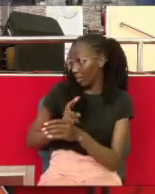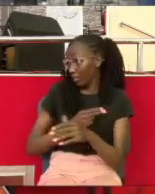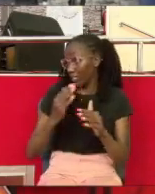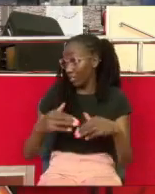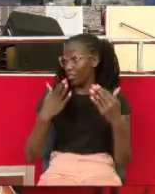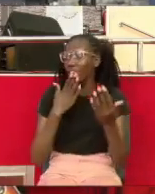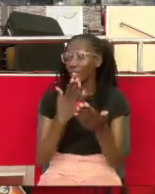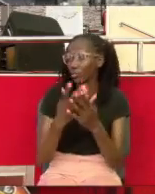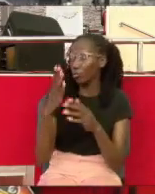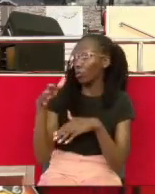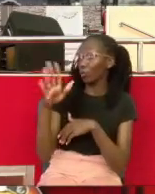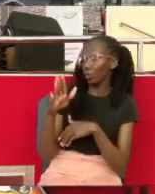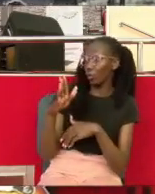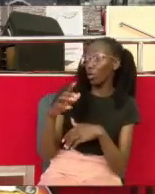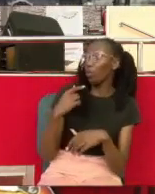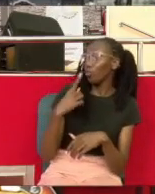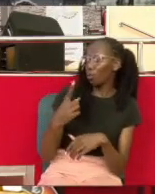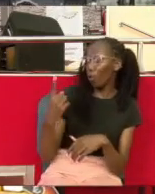And therefore, the first benefit